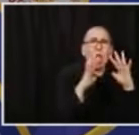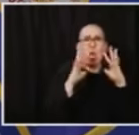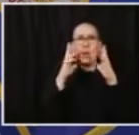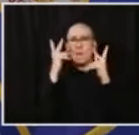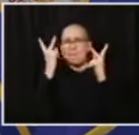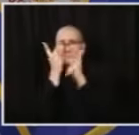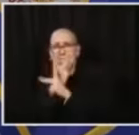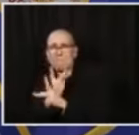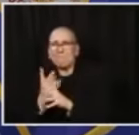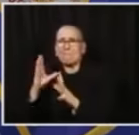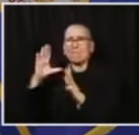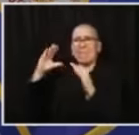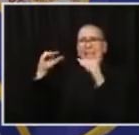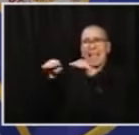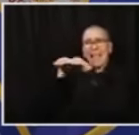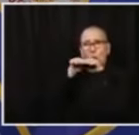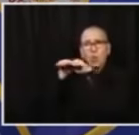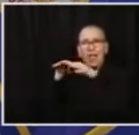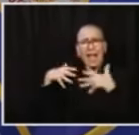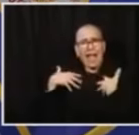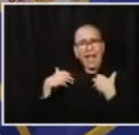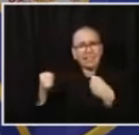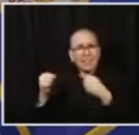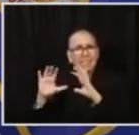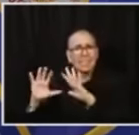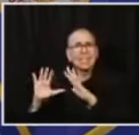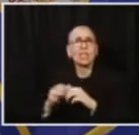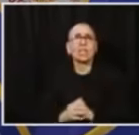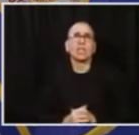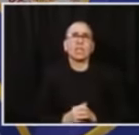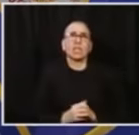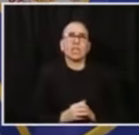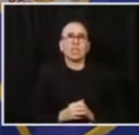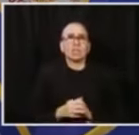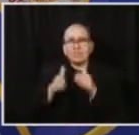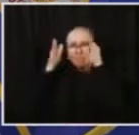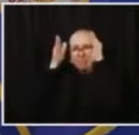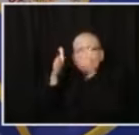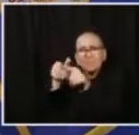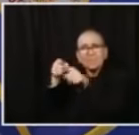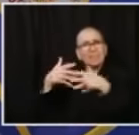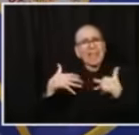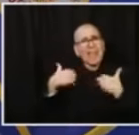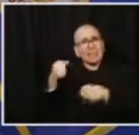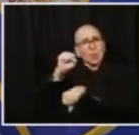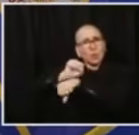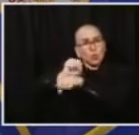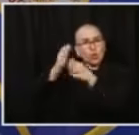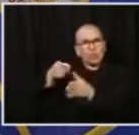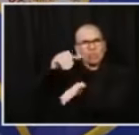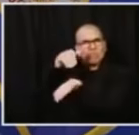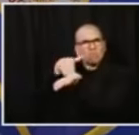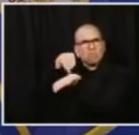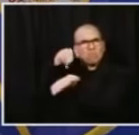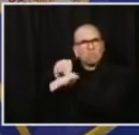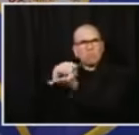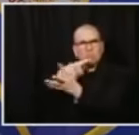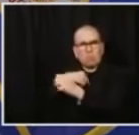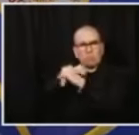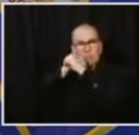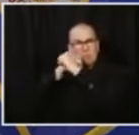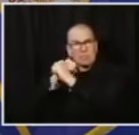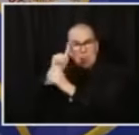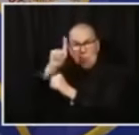focusing on healthcare personnel, we are able to have a multiplier effect. Protecting healthcare personnel while also